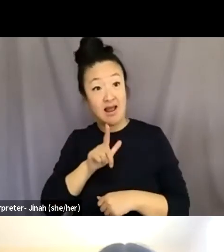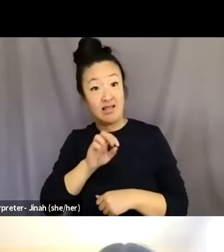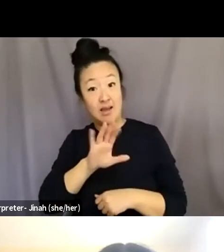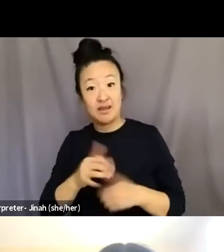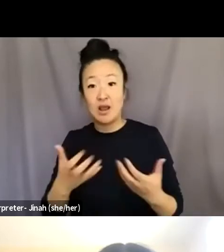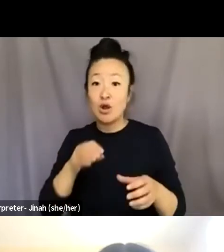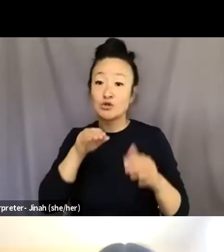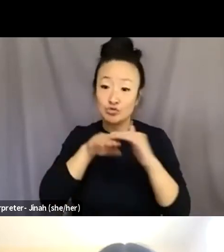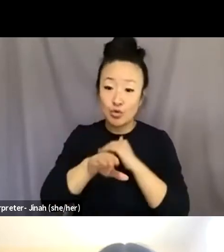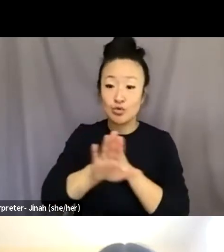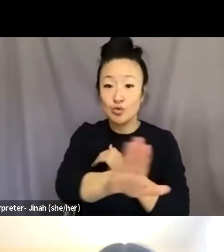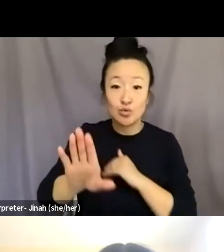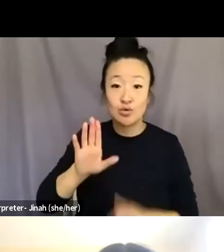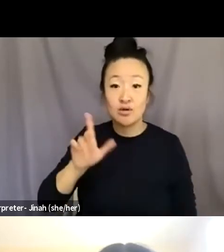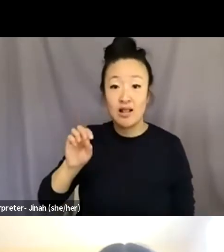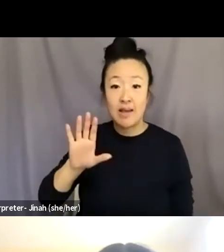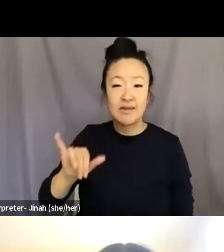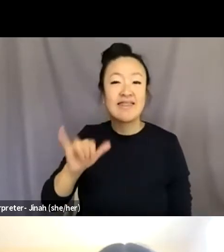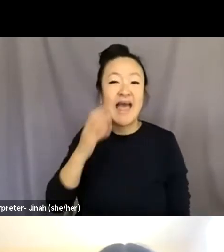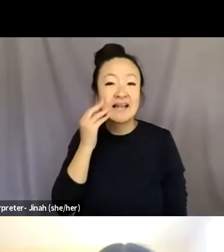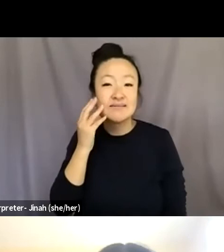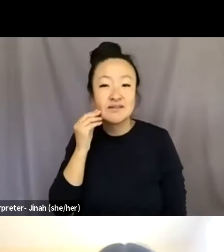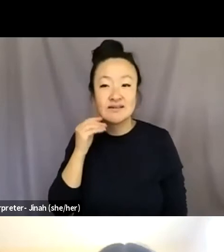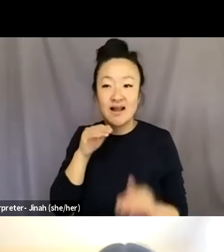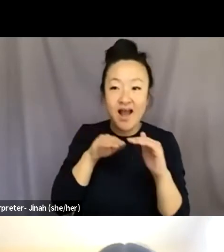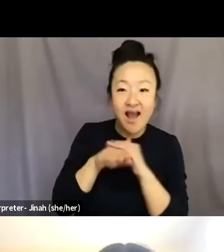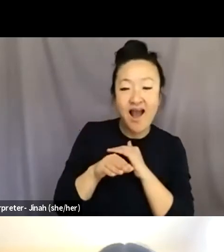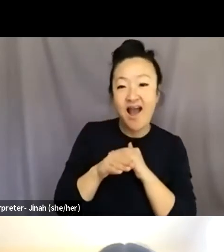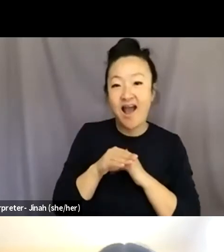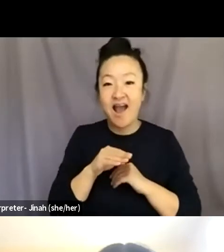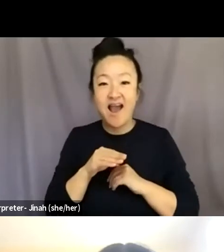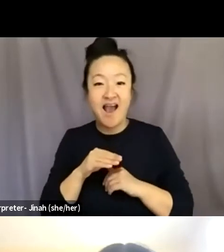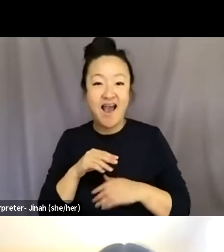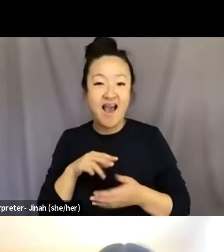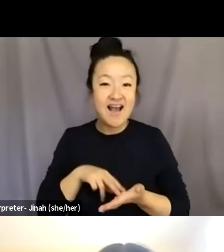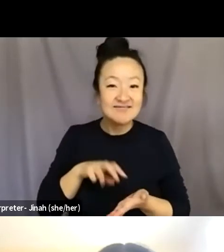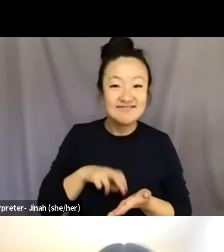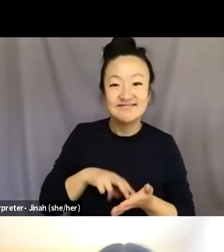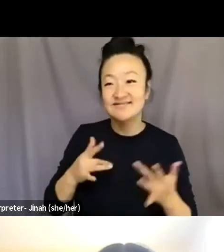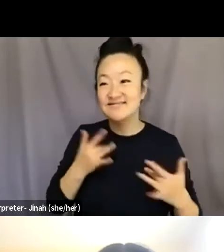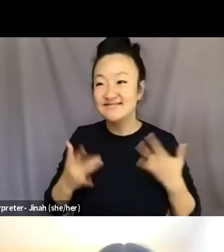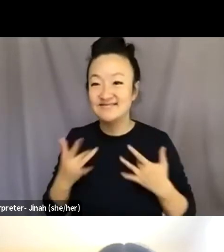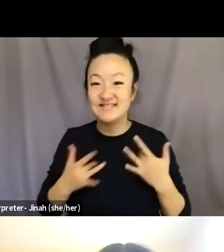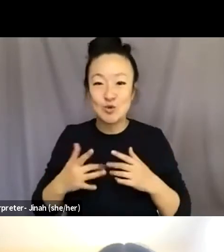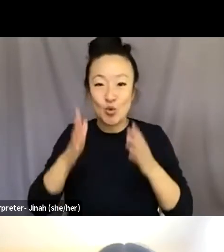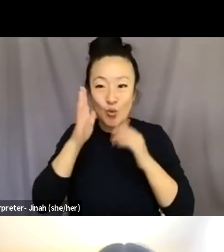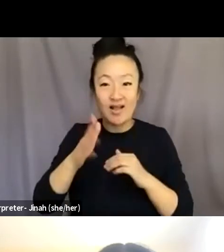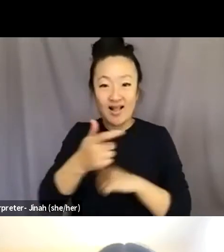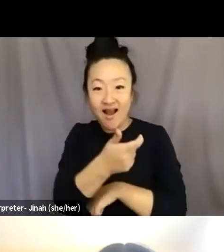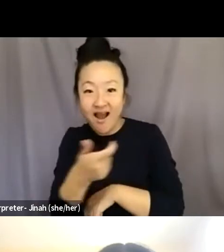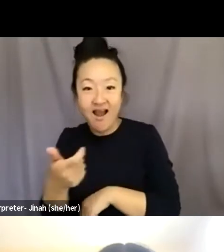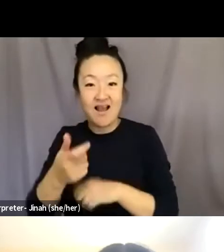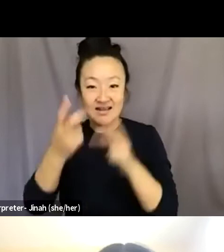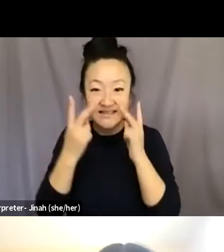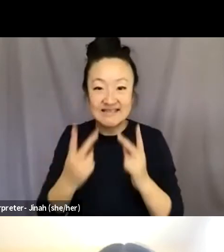I want that experience of like, we're going in, we're going to see something and feel